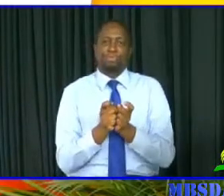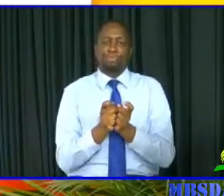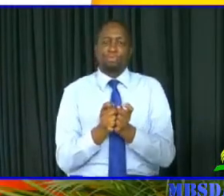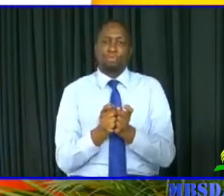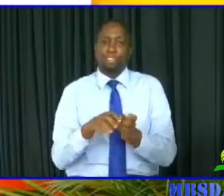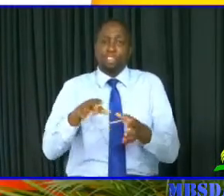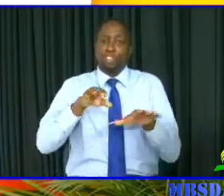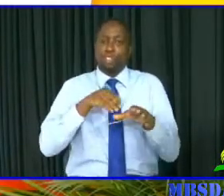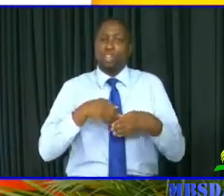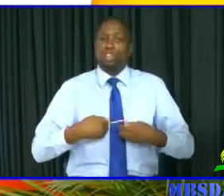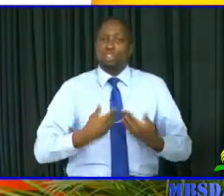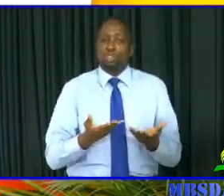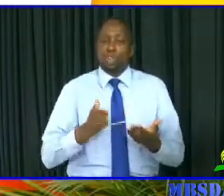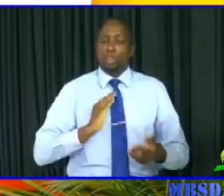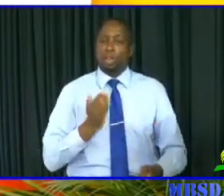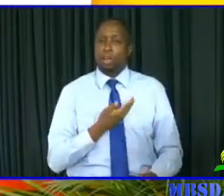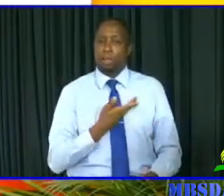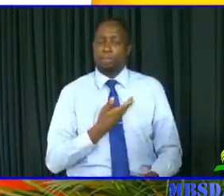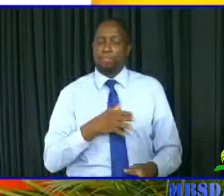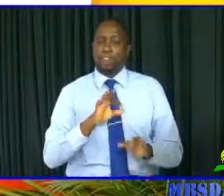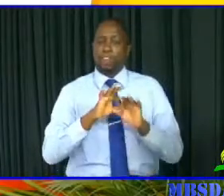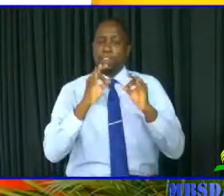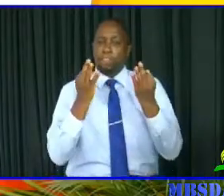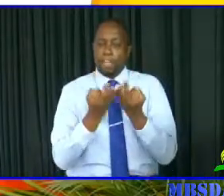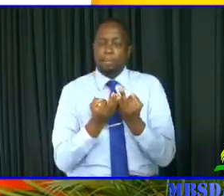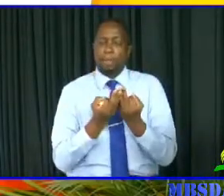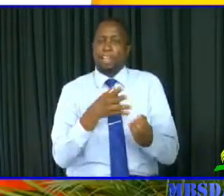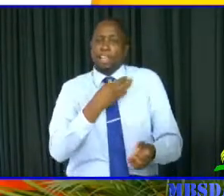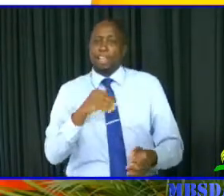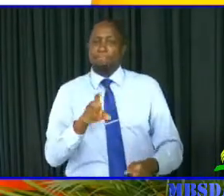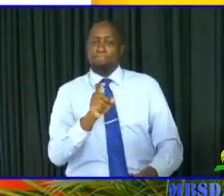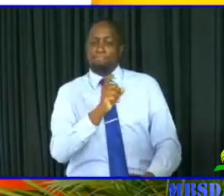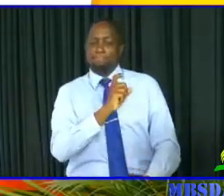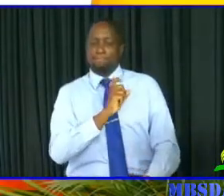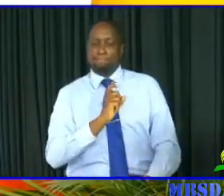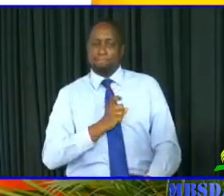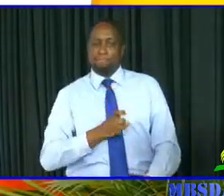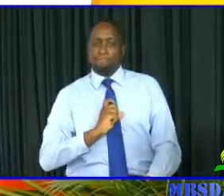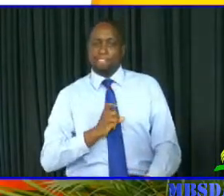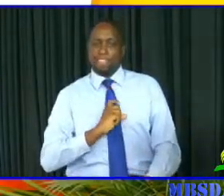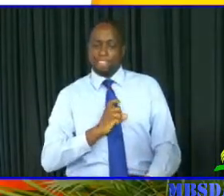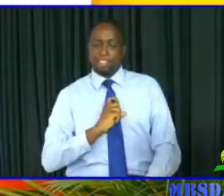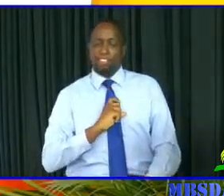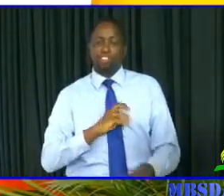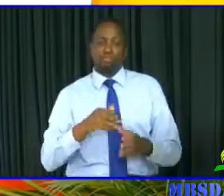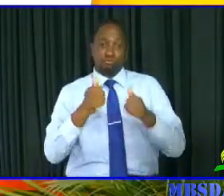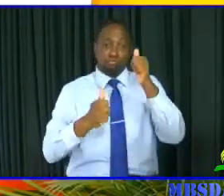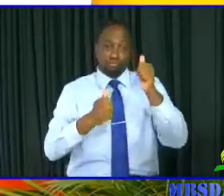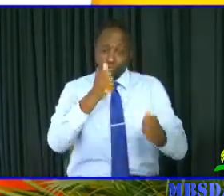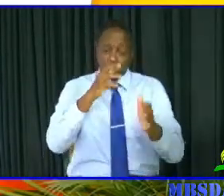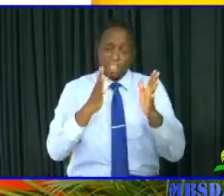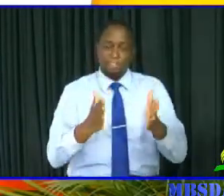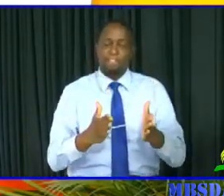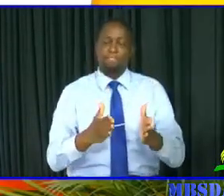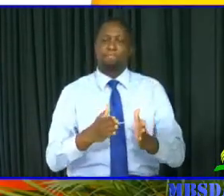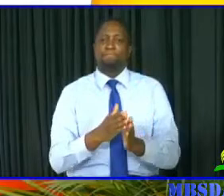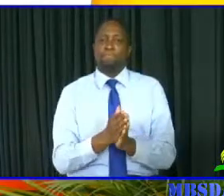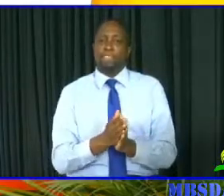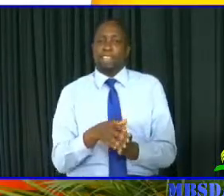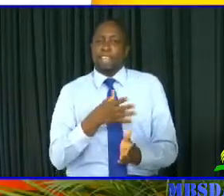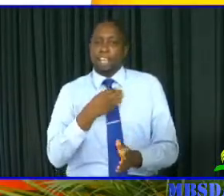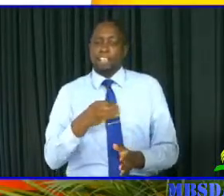families to survive, for the taxi drivers on whom they depend to take them to work, for the